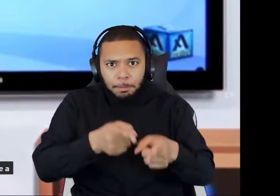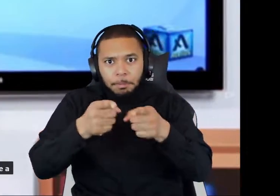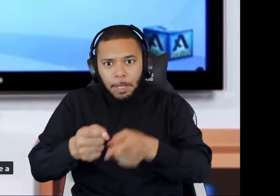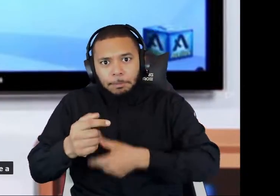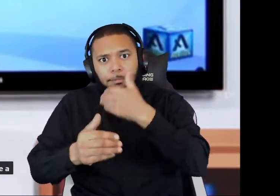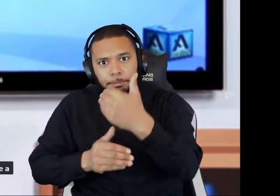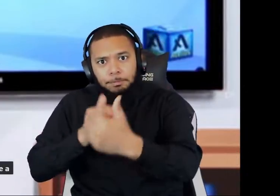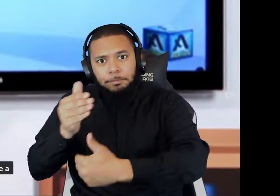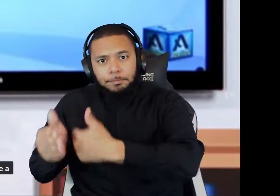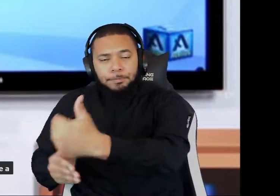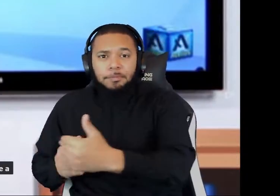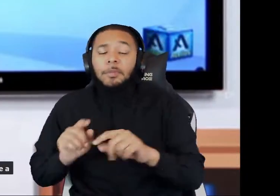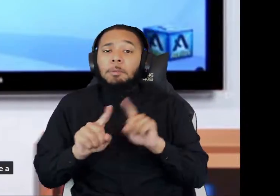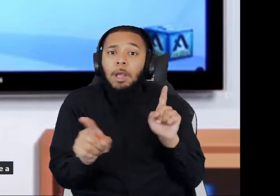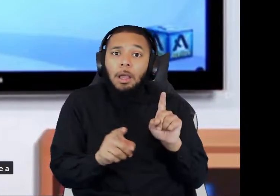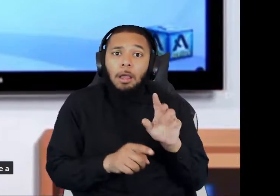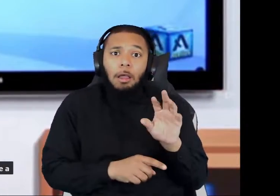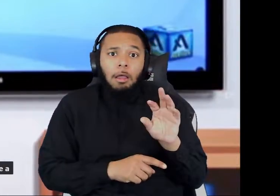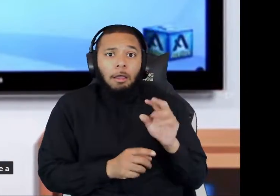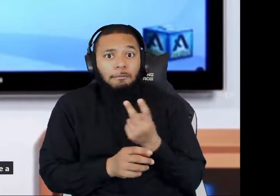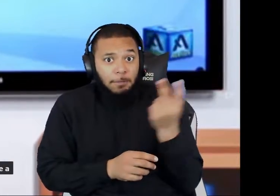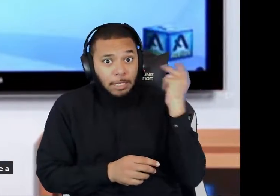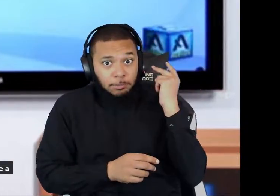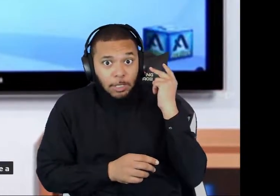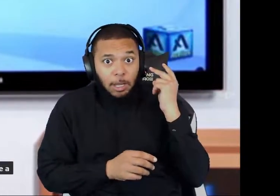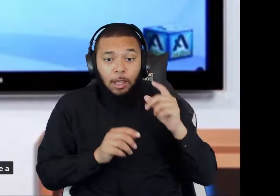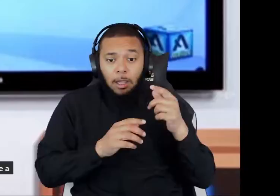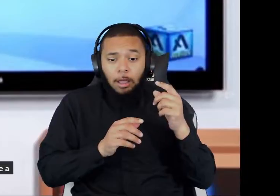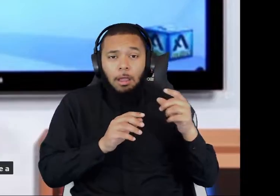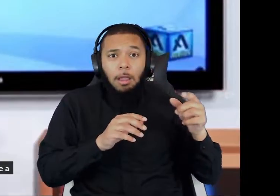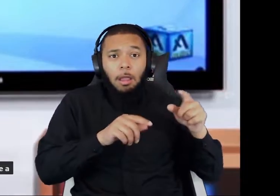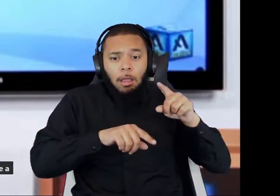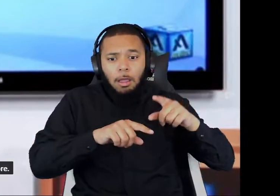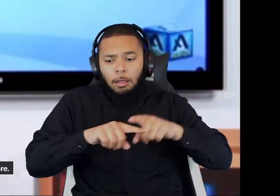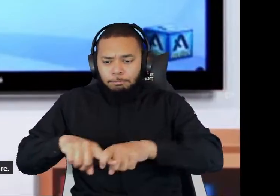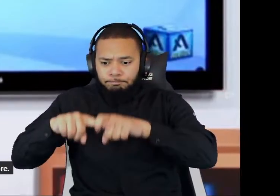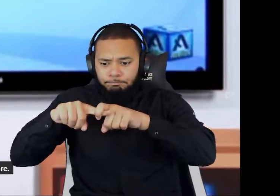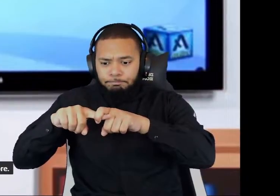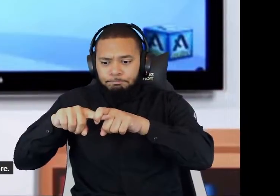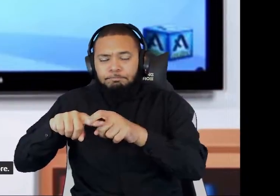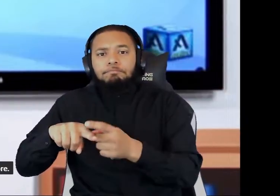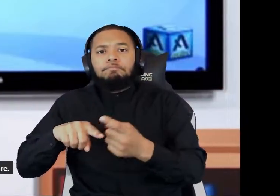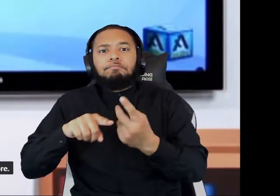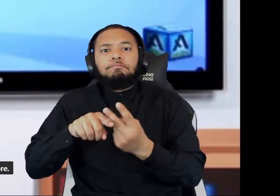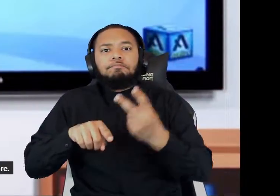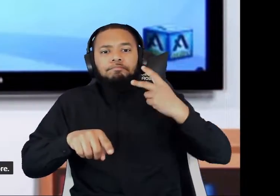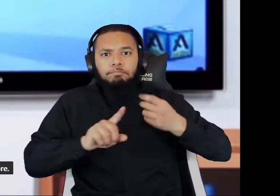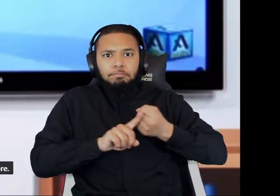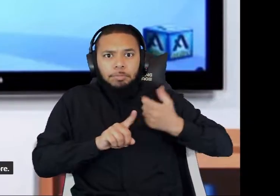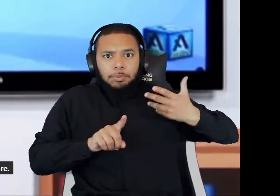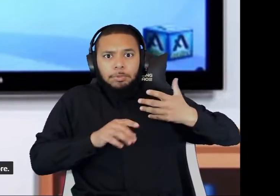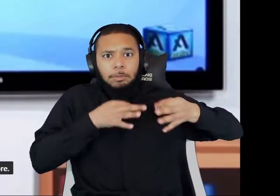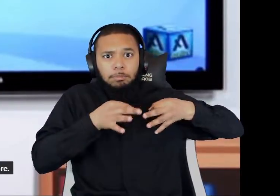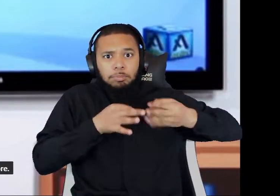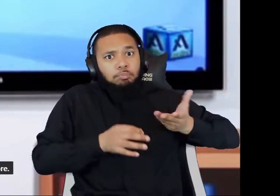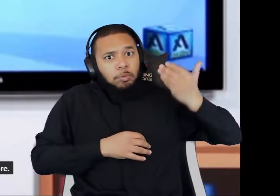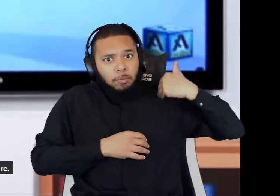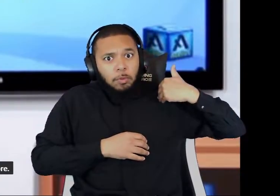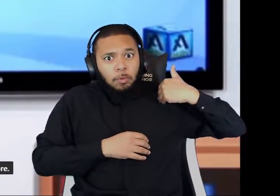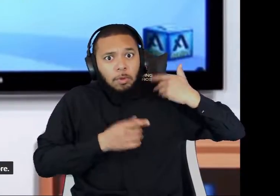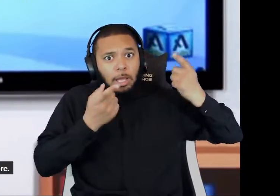happens. Flashback breaks that sequence to give a detail that happened earlier, something that happened